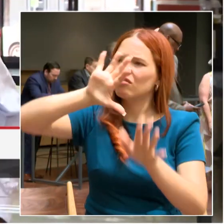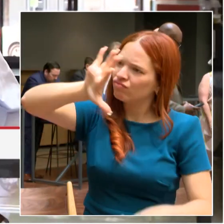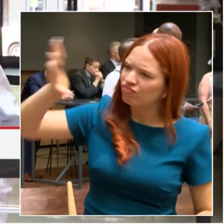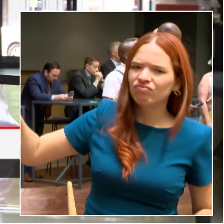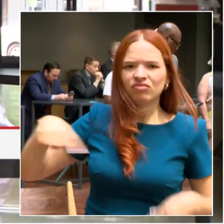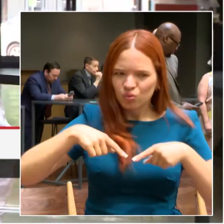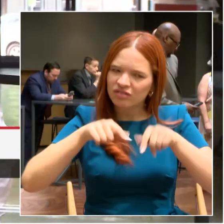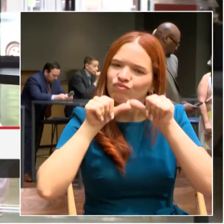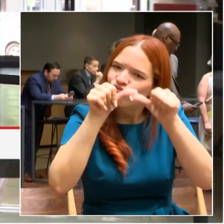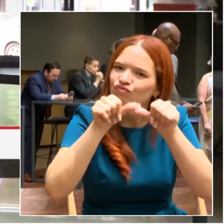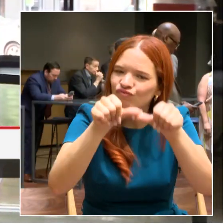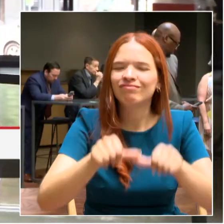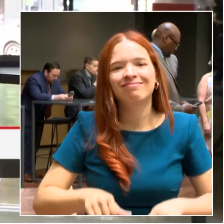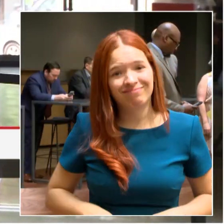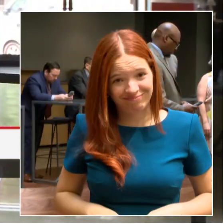I'm also pleased that we're joined by the